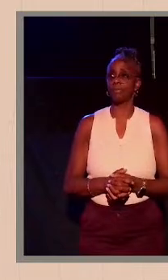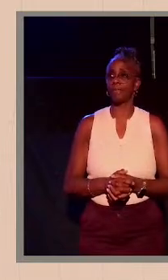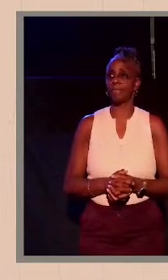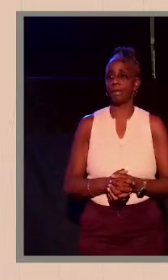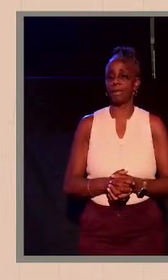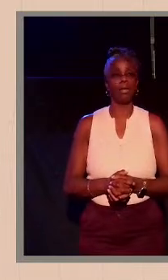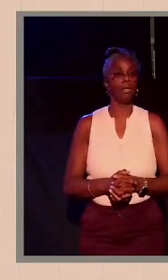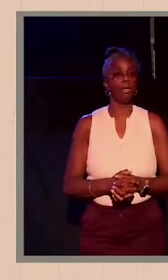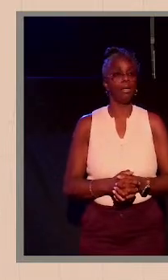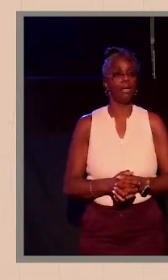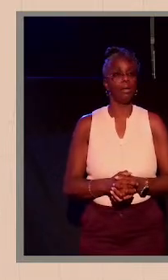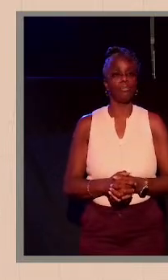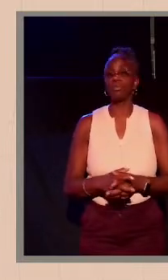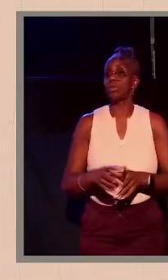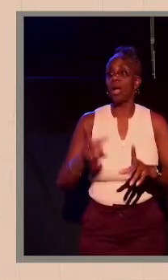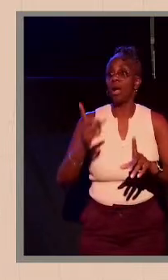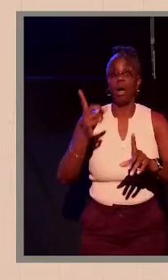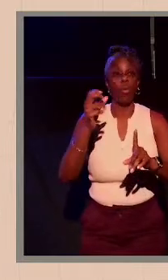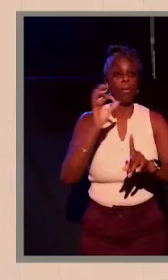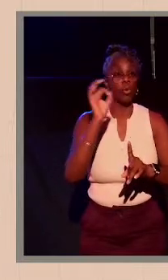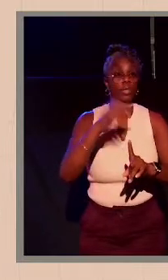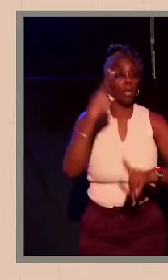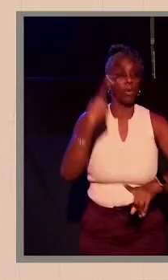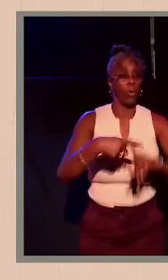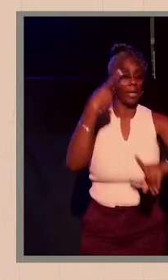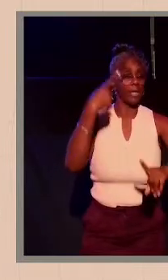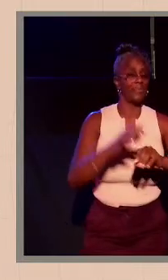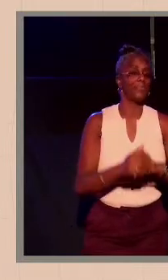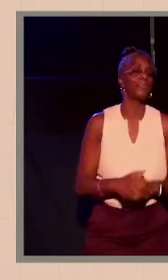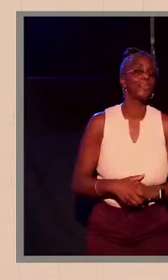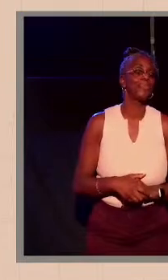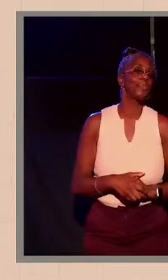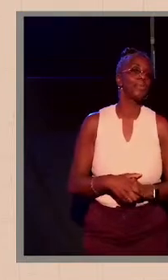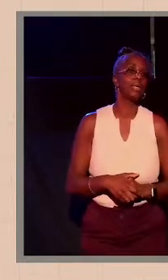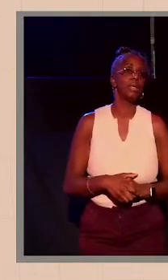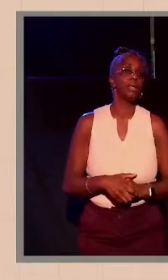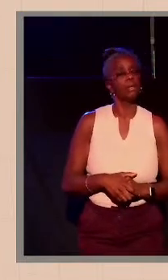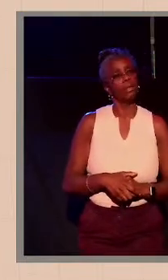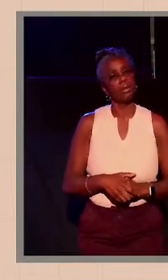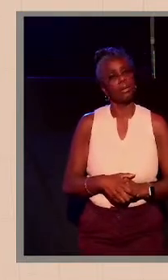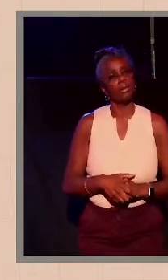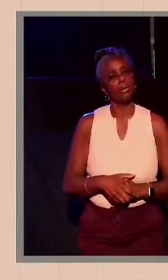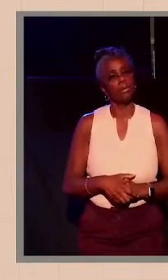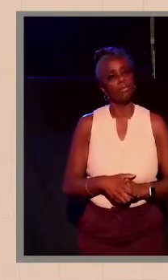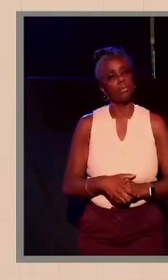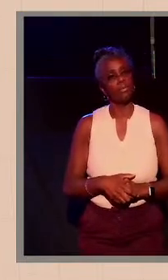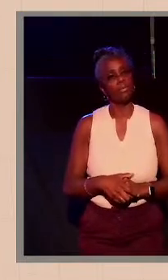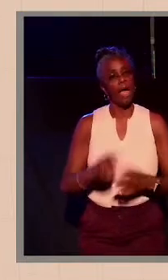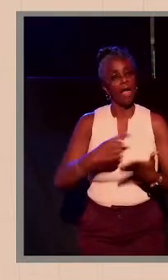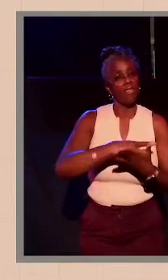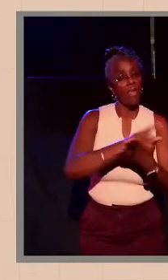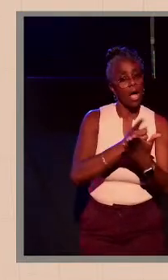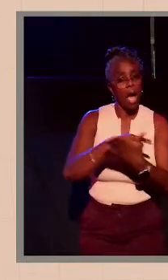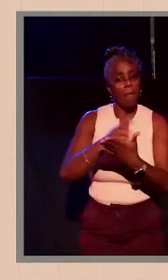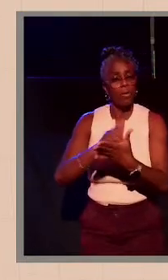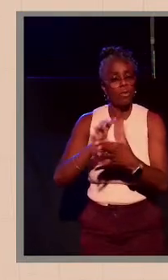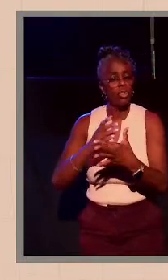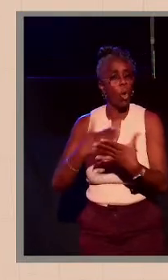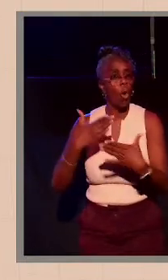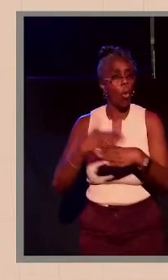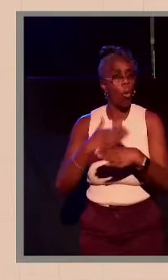We do have one more. Quick one. There you go. You mentioned that the compass wouldn't work very well in